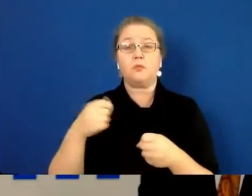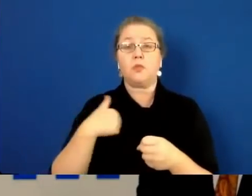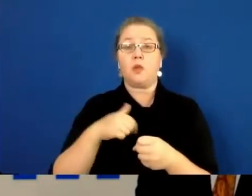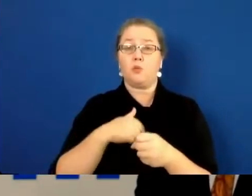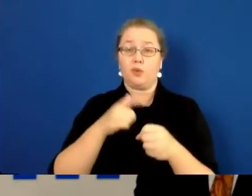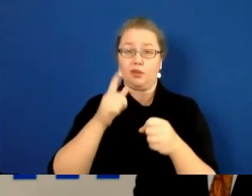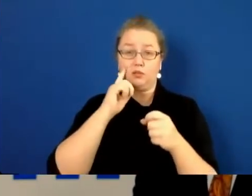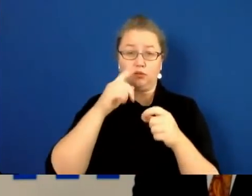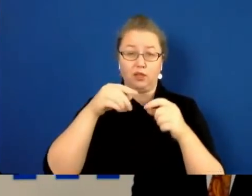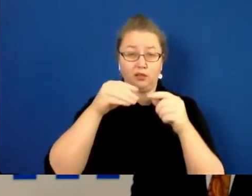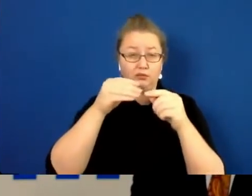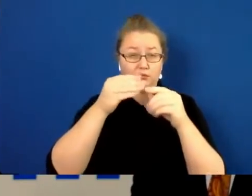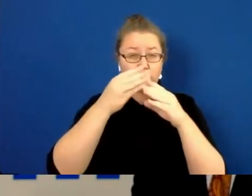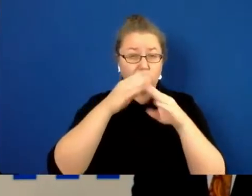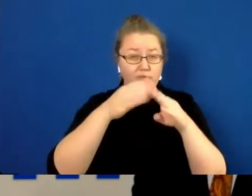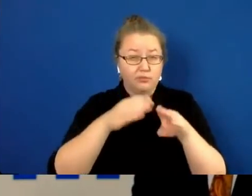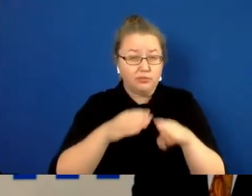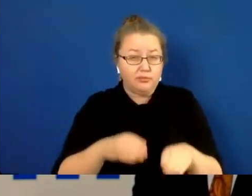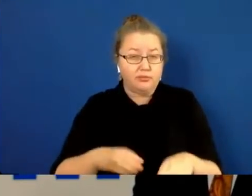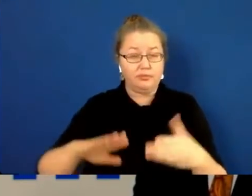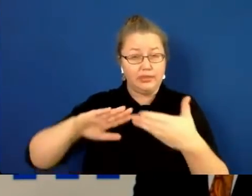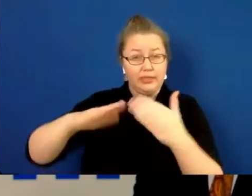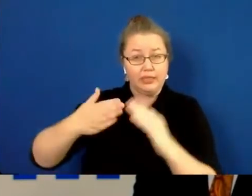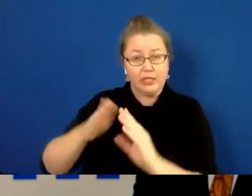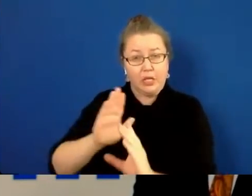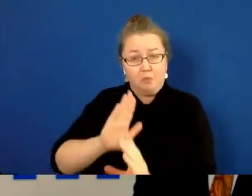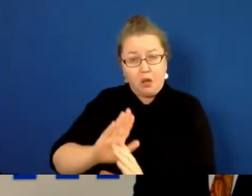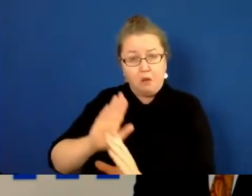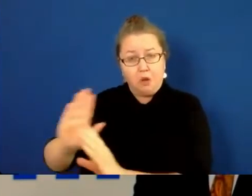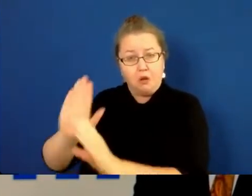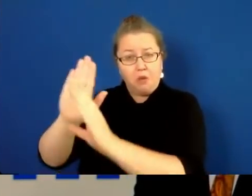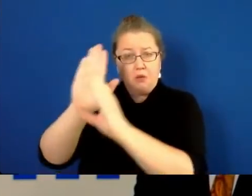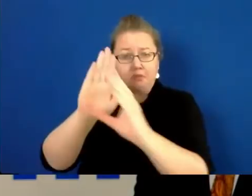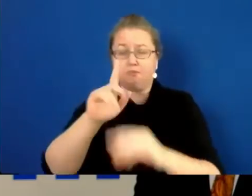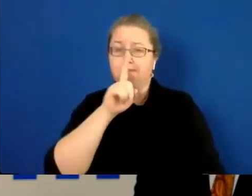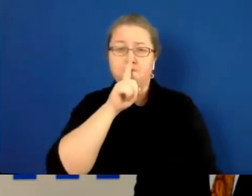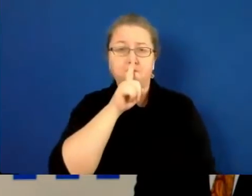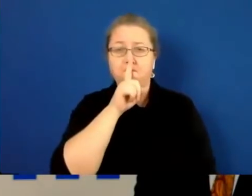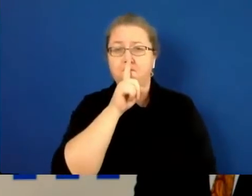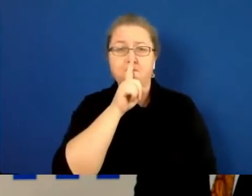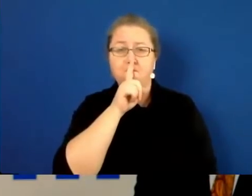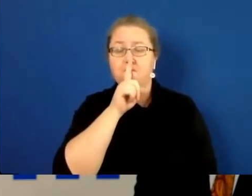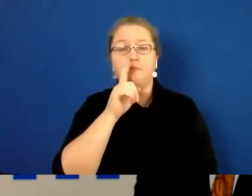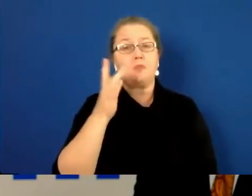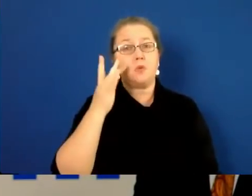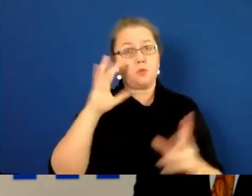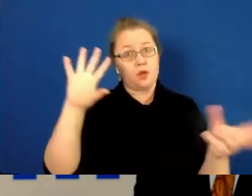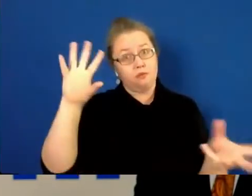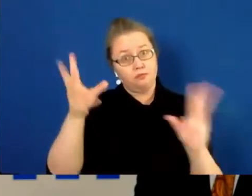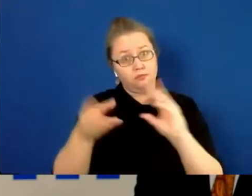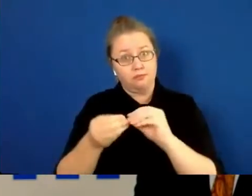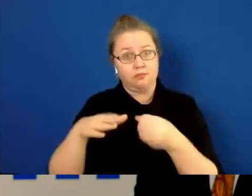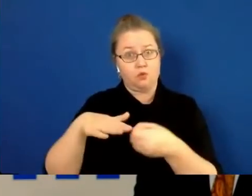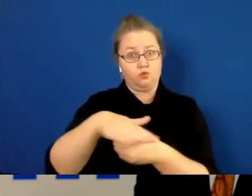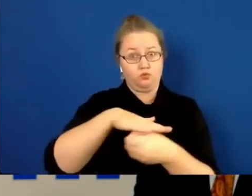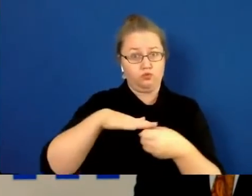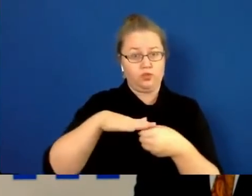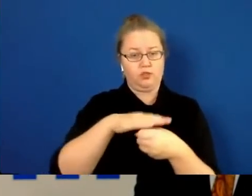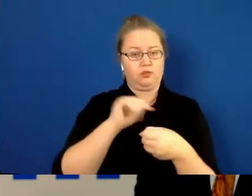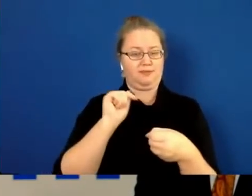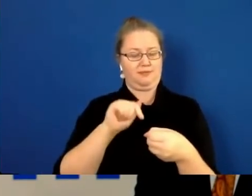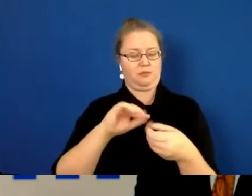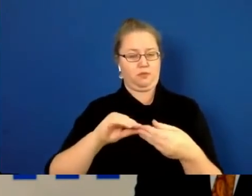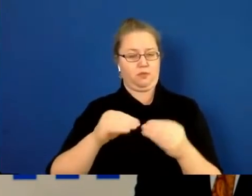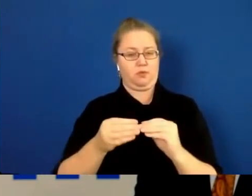testing about 10,000 people a day, but that fluctuates during the week. So we do monitor it on what we tend to look at is the